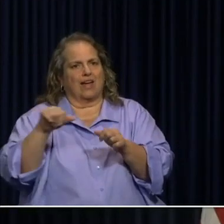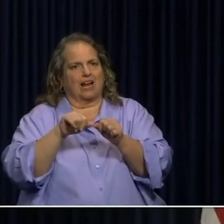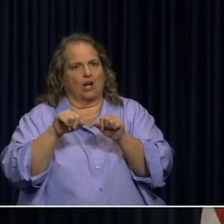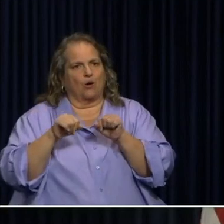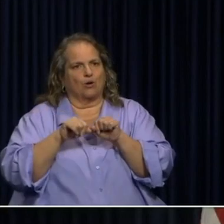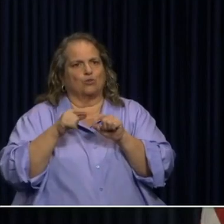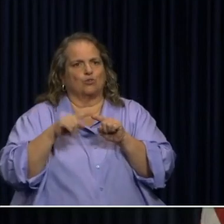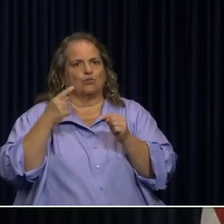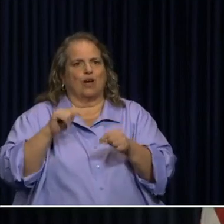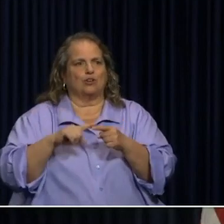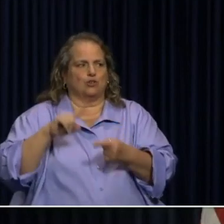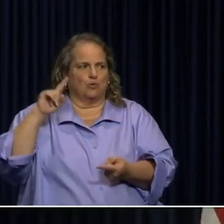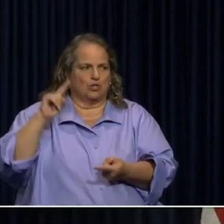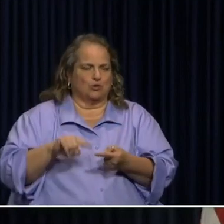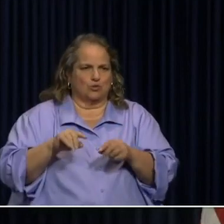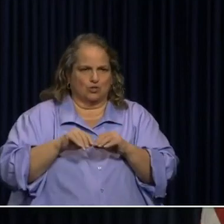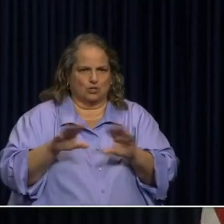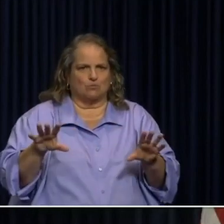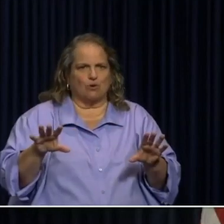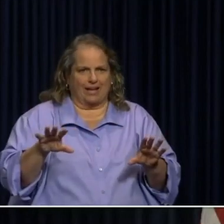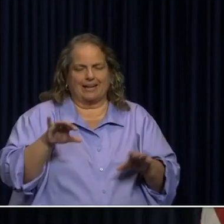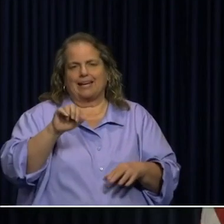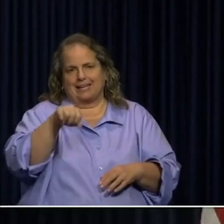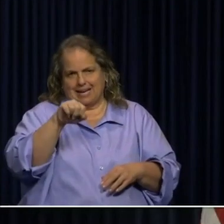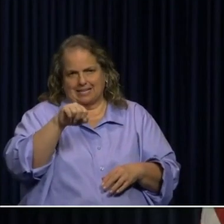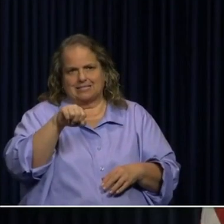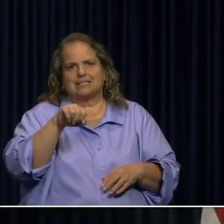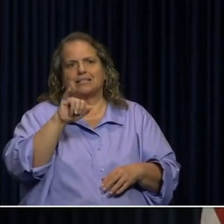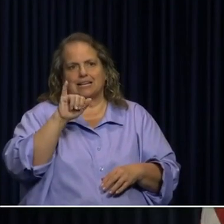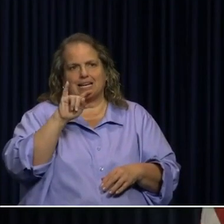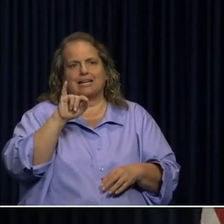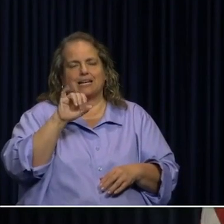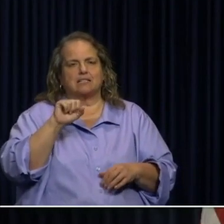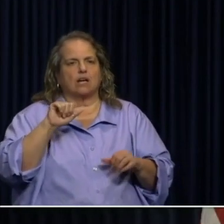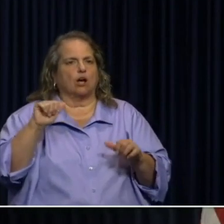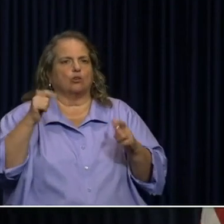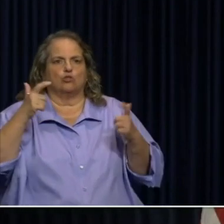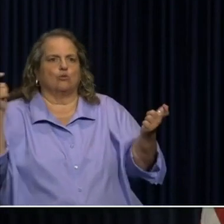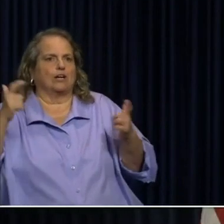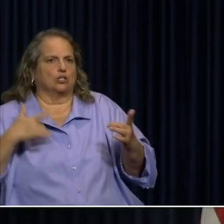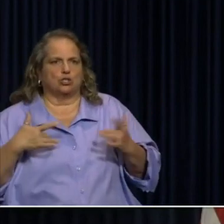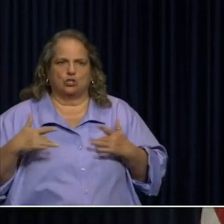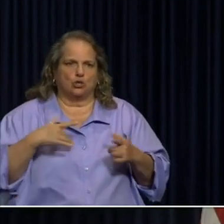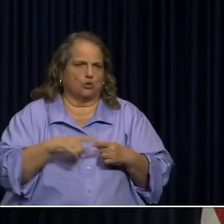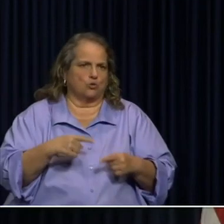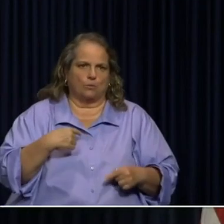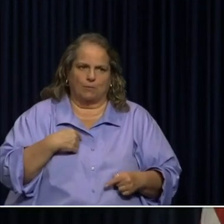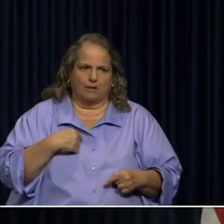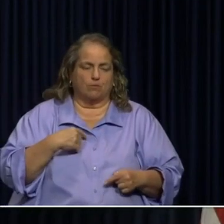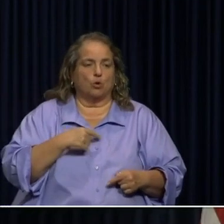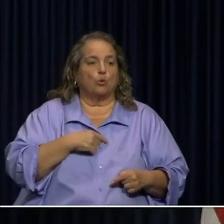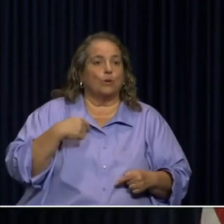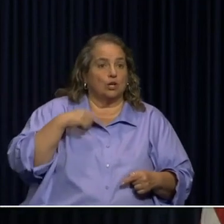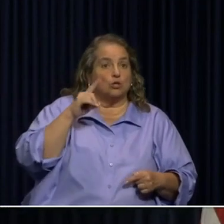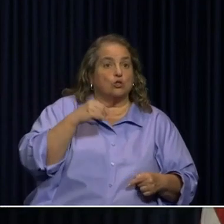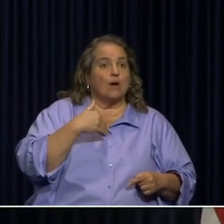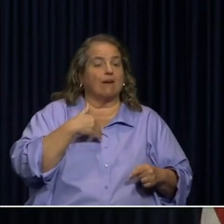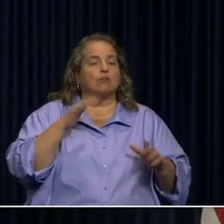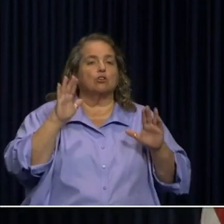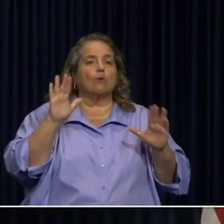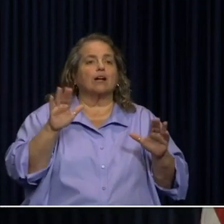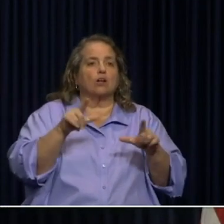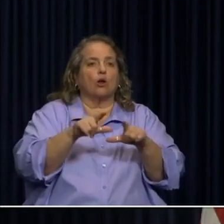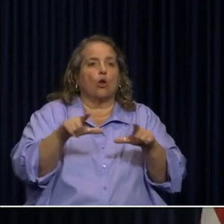least reduce the spread. Yes, it's a great concern to me. We do have great local